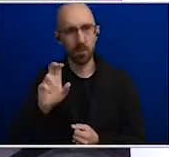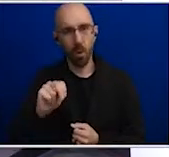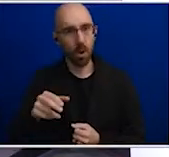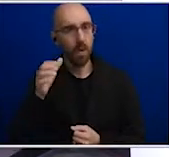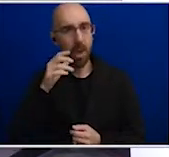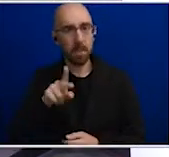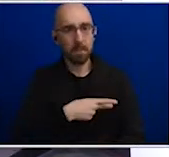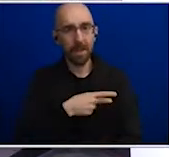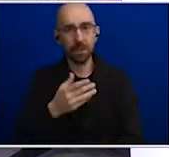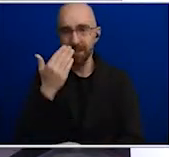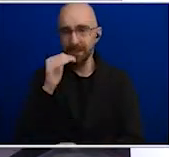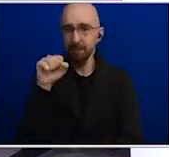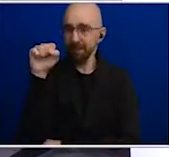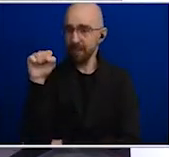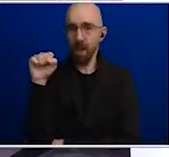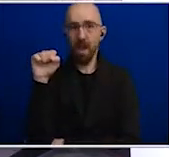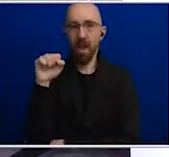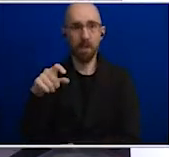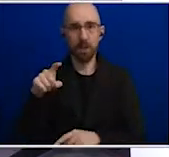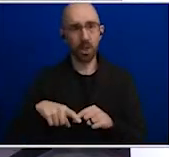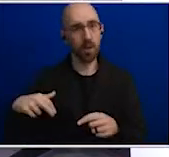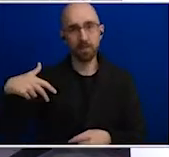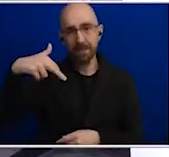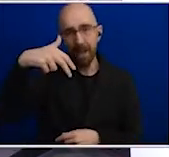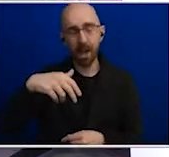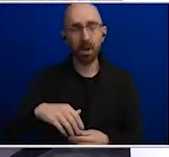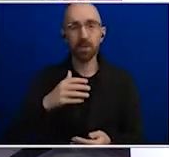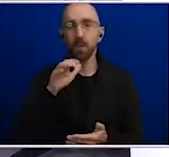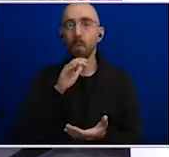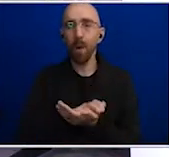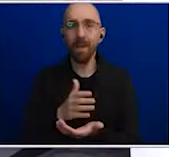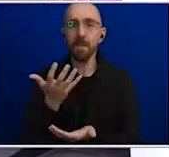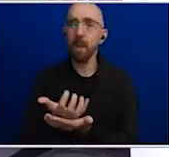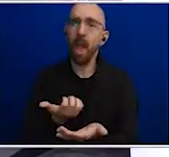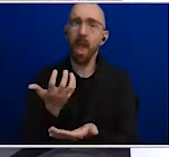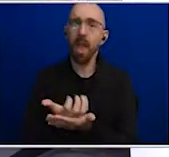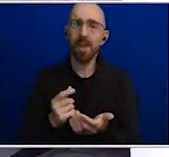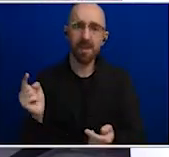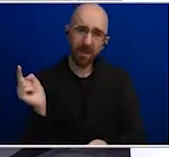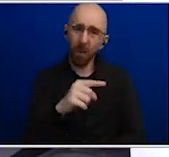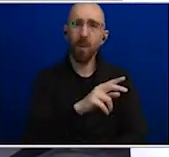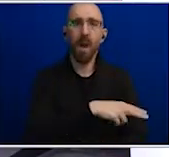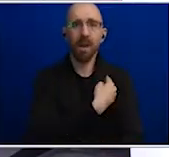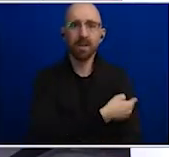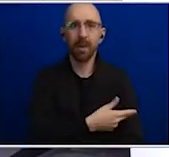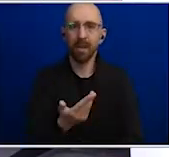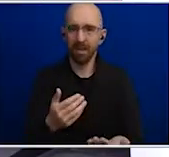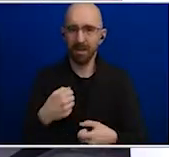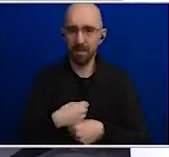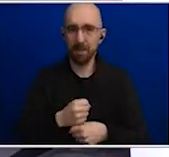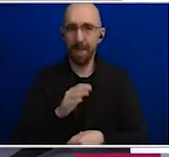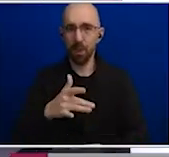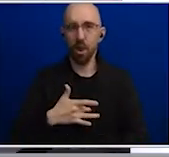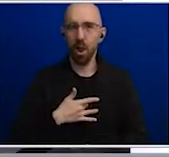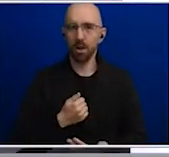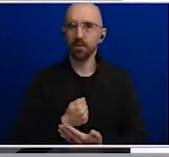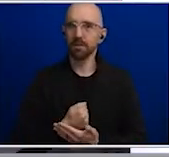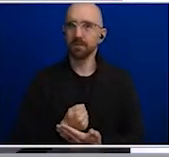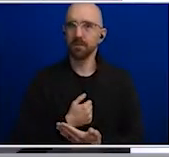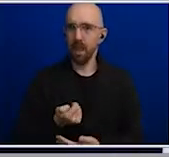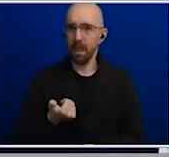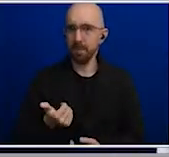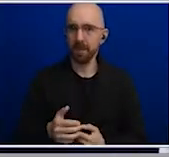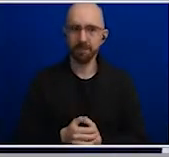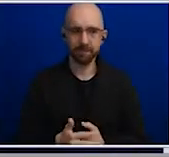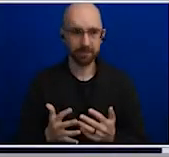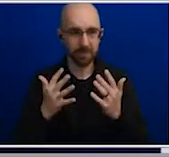they couldn't make it up the steps, their wife was begging them to go to the hospital, does that make your heart pound a little bit? I mean, unfortunately, it's